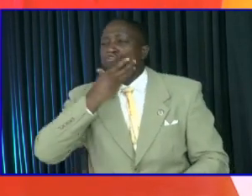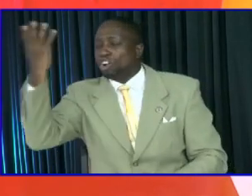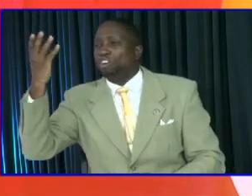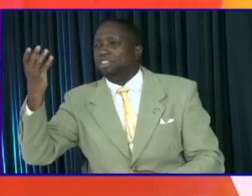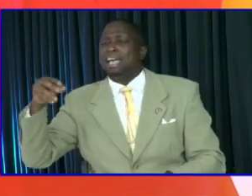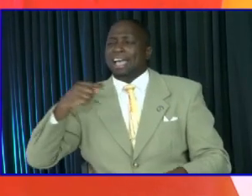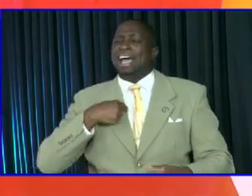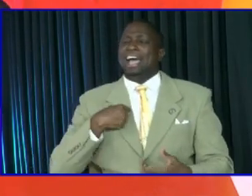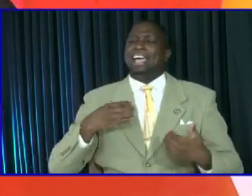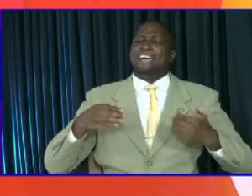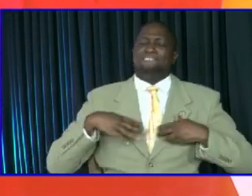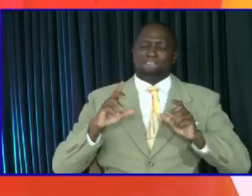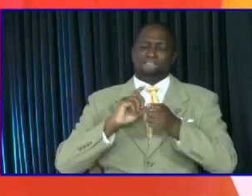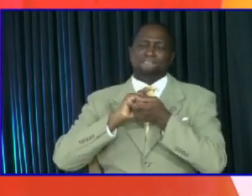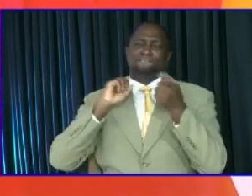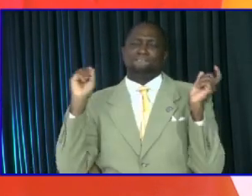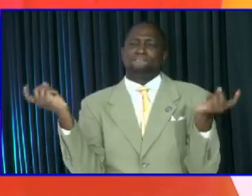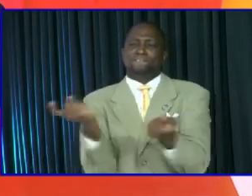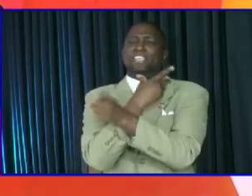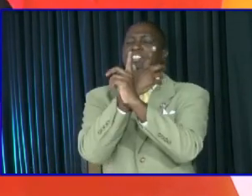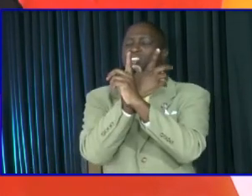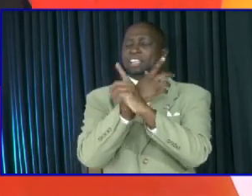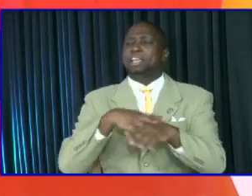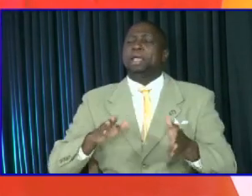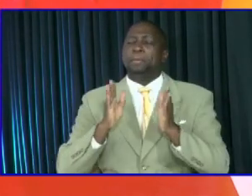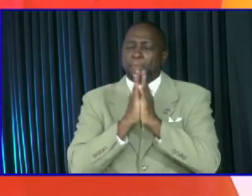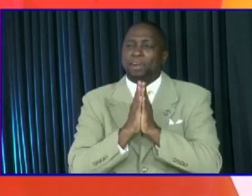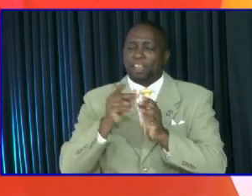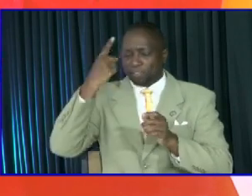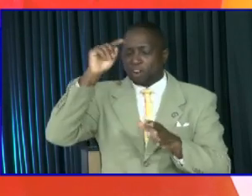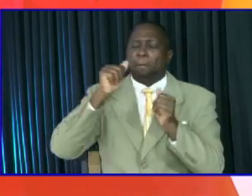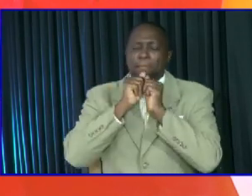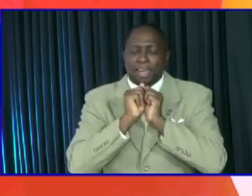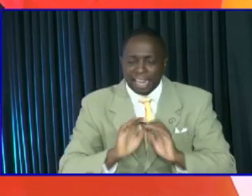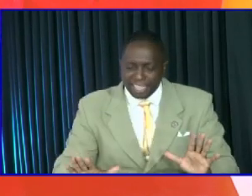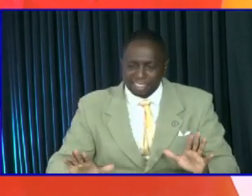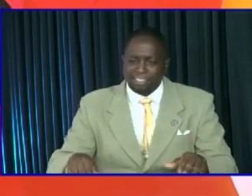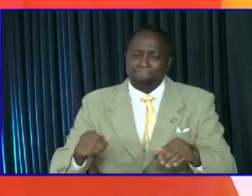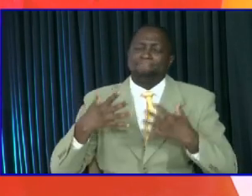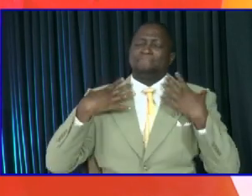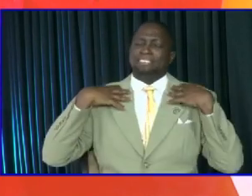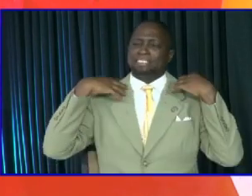victory. We pray for your blessing. We pray for your healing. We pray for a